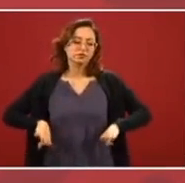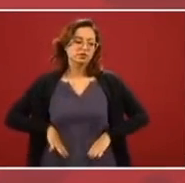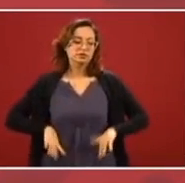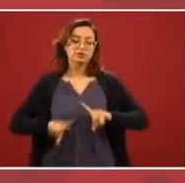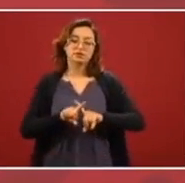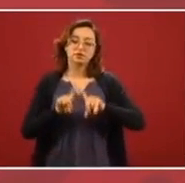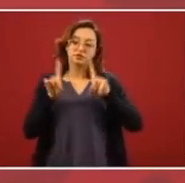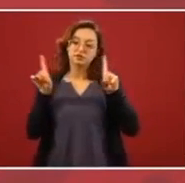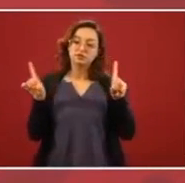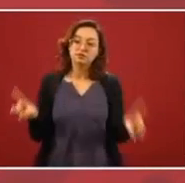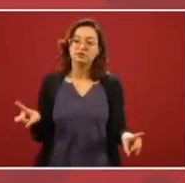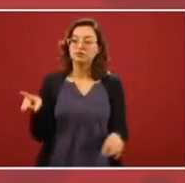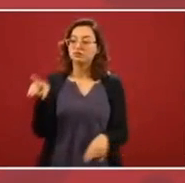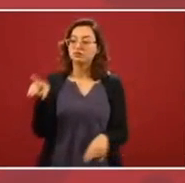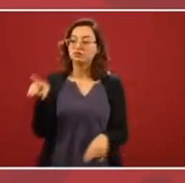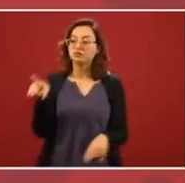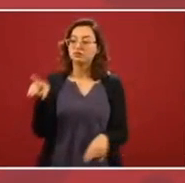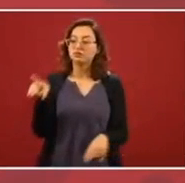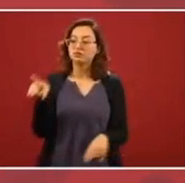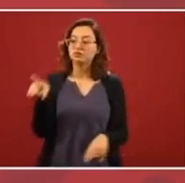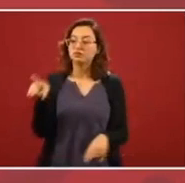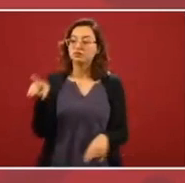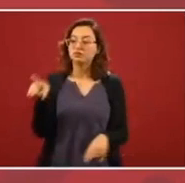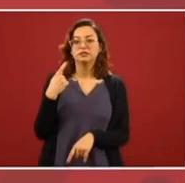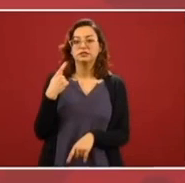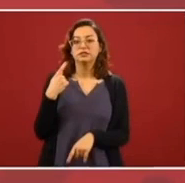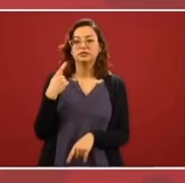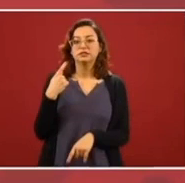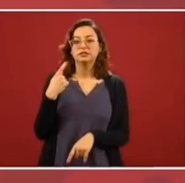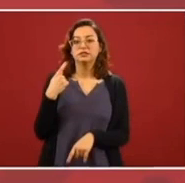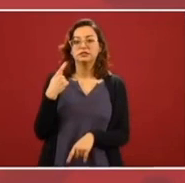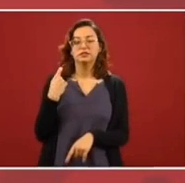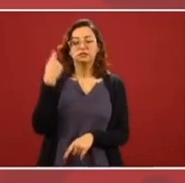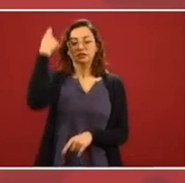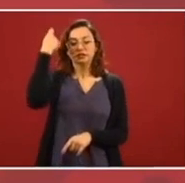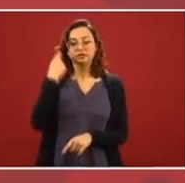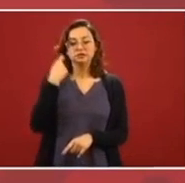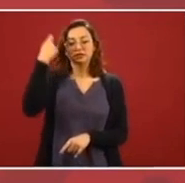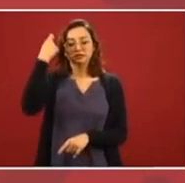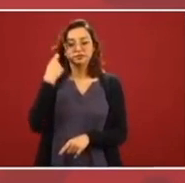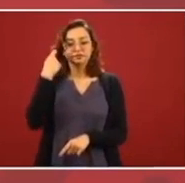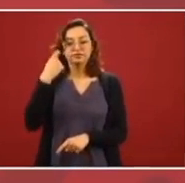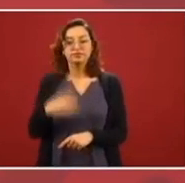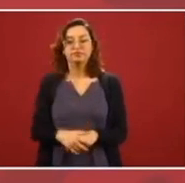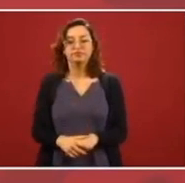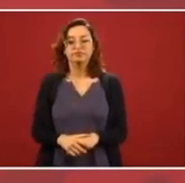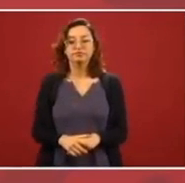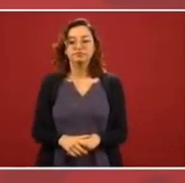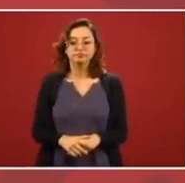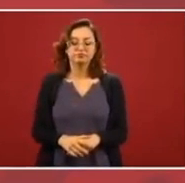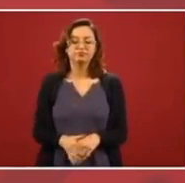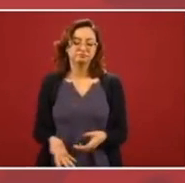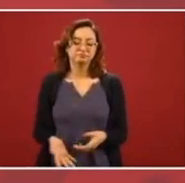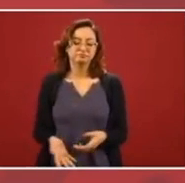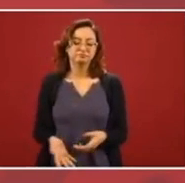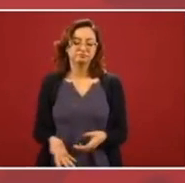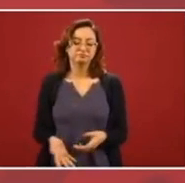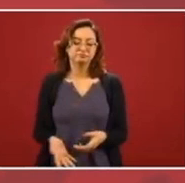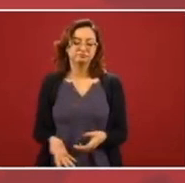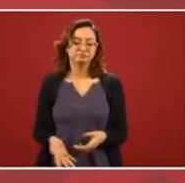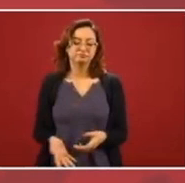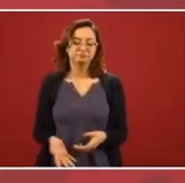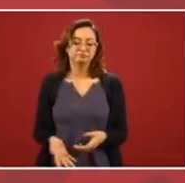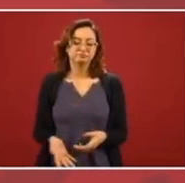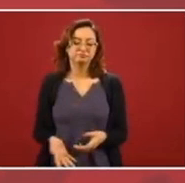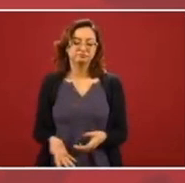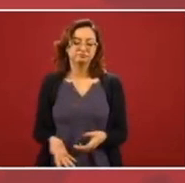tengan una pensión. get a pension. Eso se está llevando a cabo. That